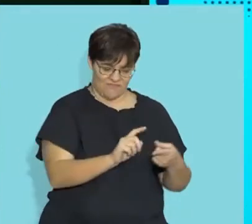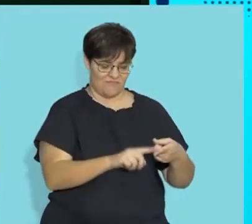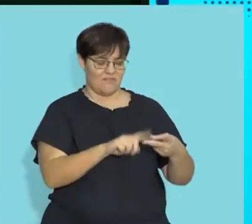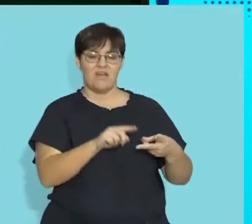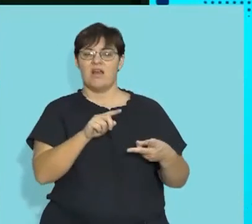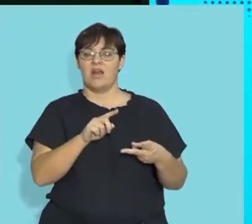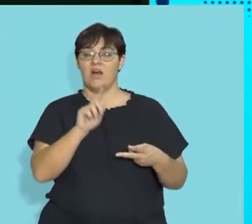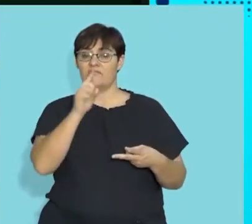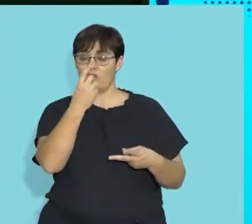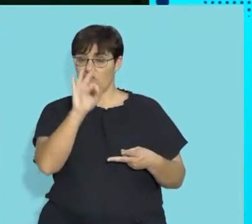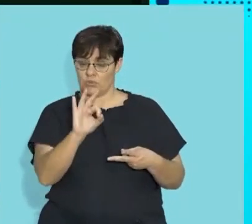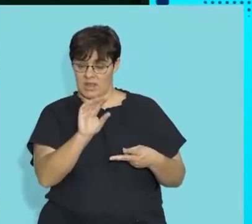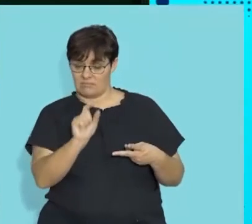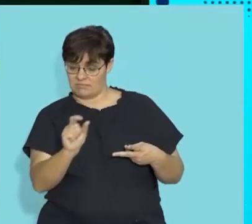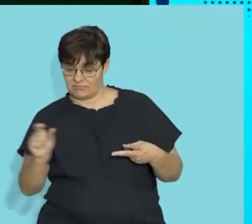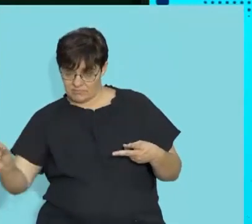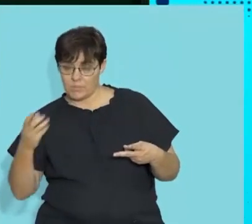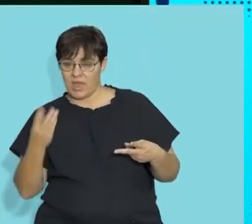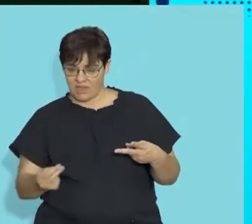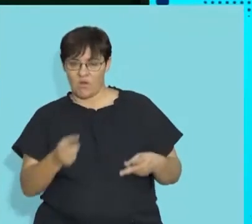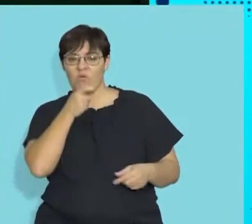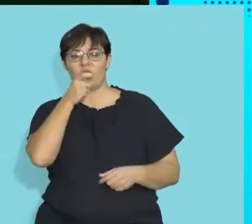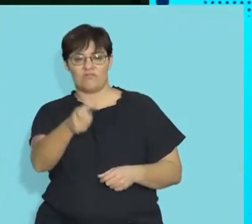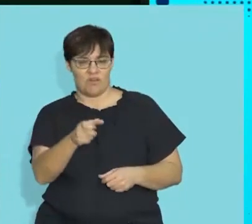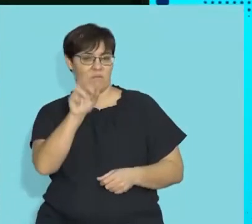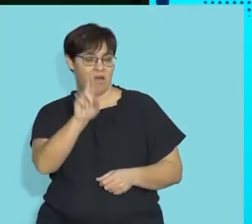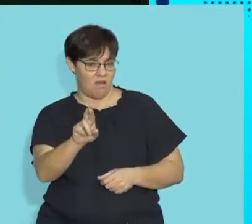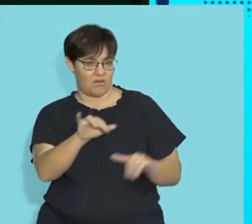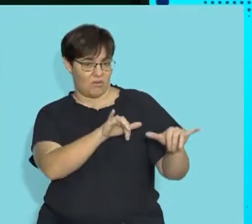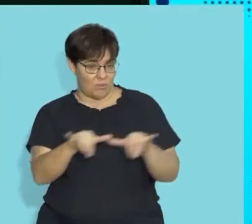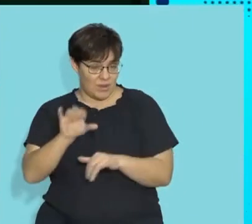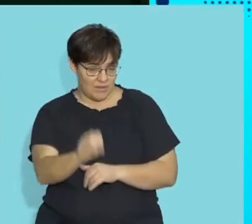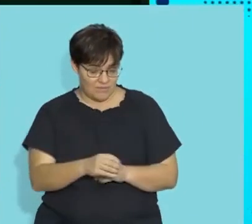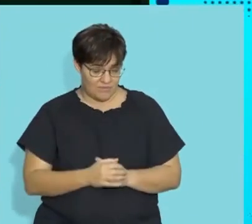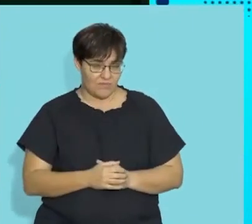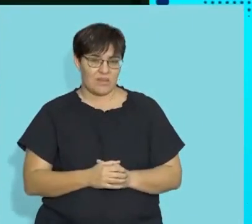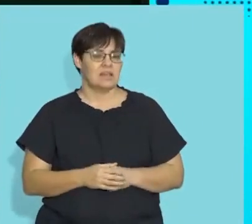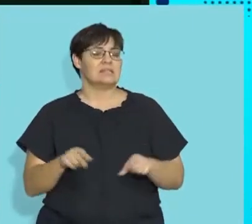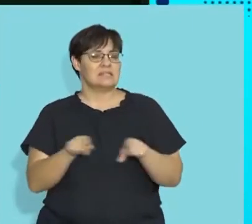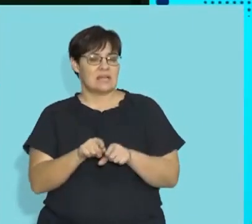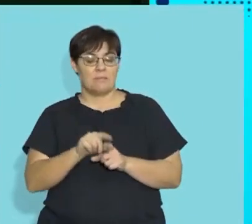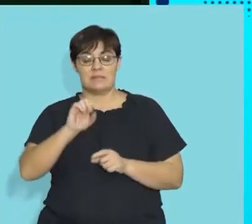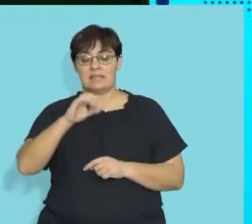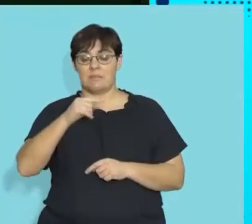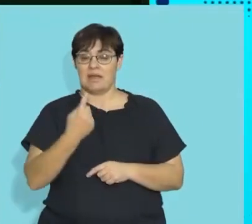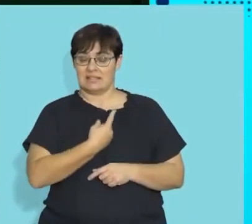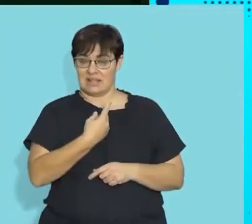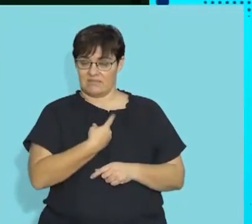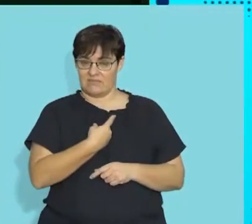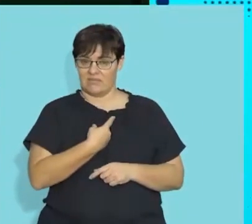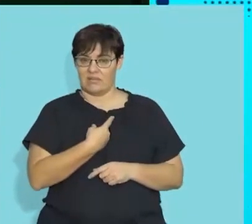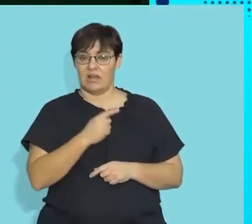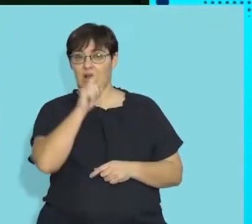have my A. Because I have my first 3 terms, I'm going to be able to confirm my common ratio. And because of the